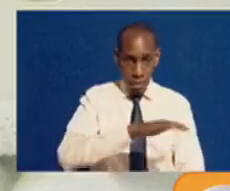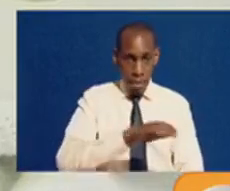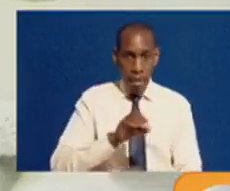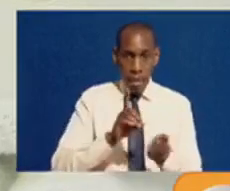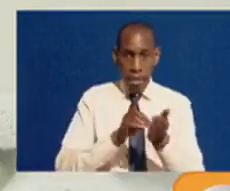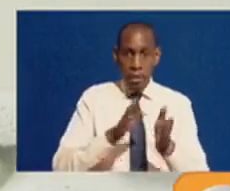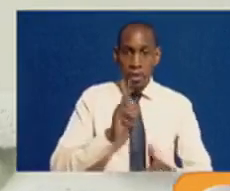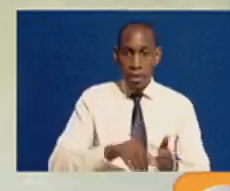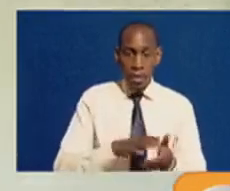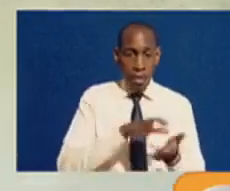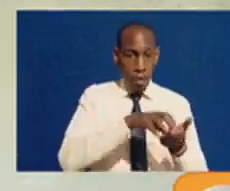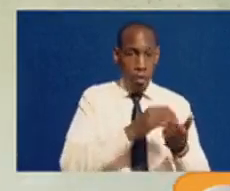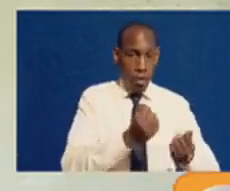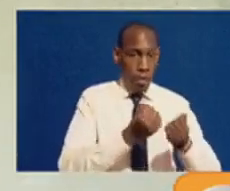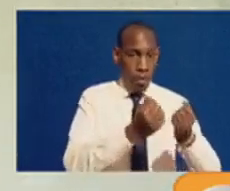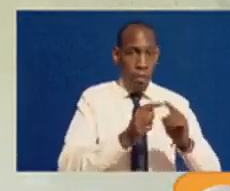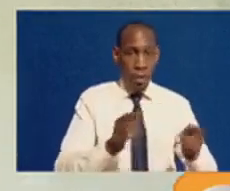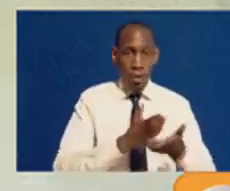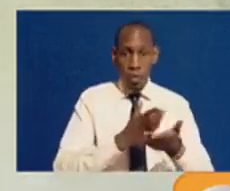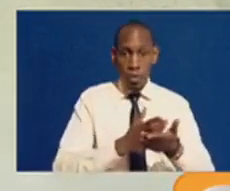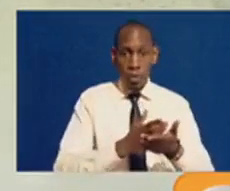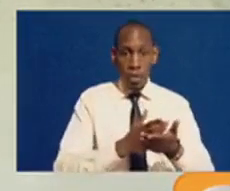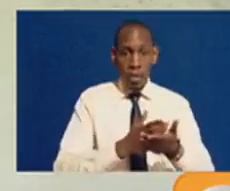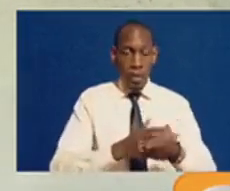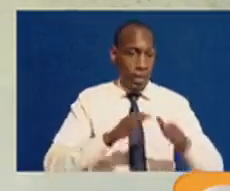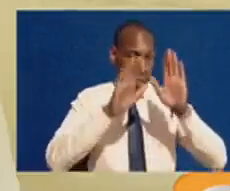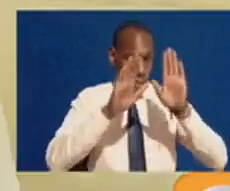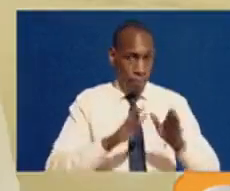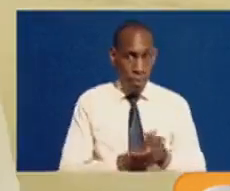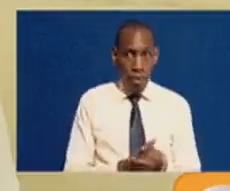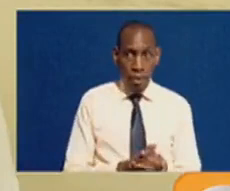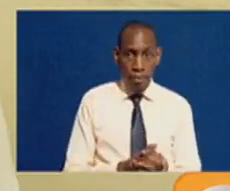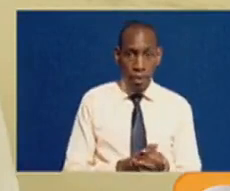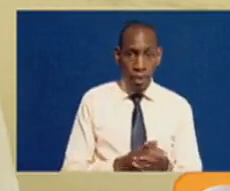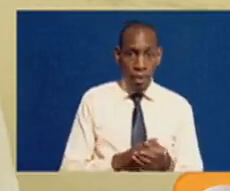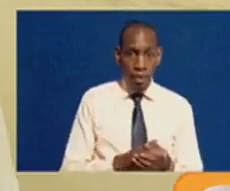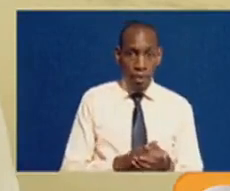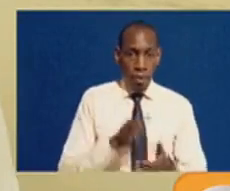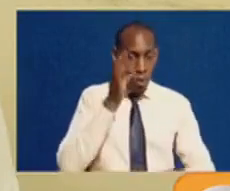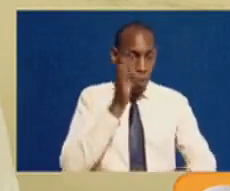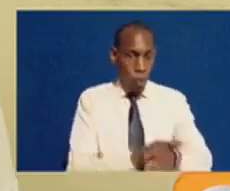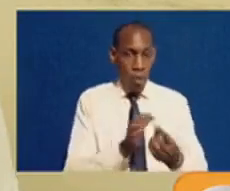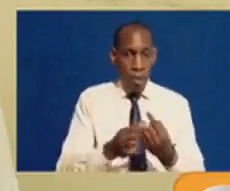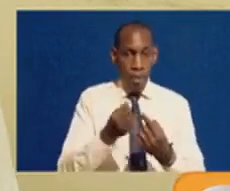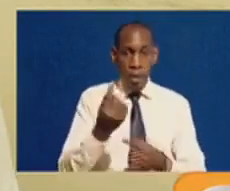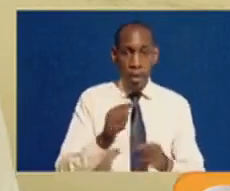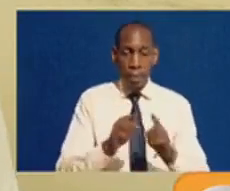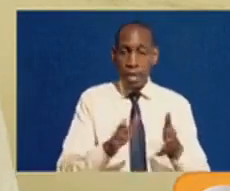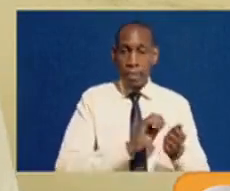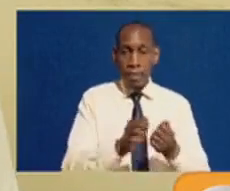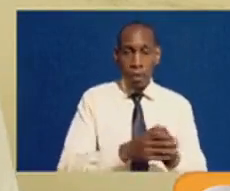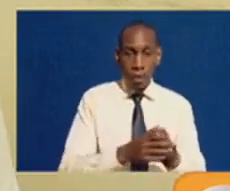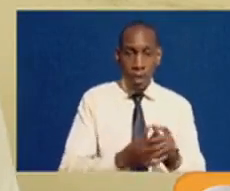her condition, though stable, is critical. Only one gunshot wound, but did a lot of damage. One